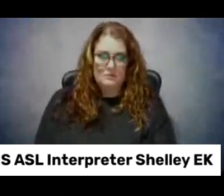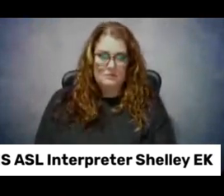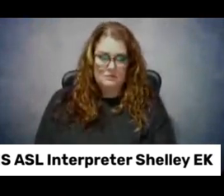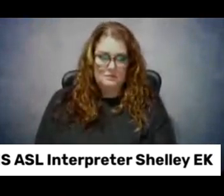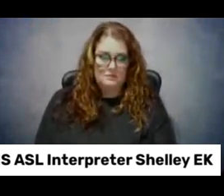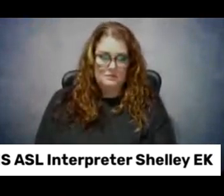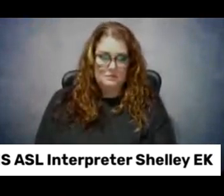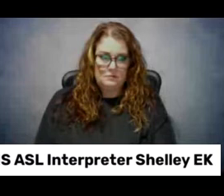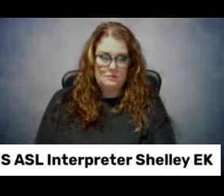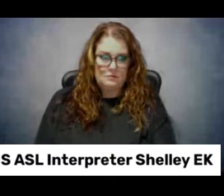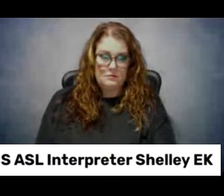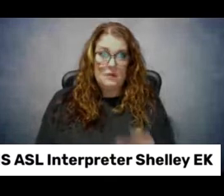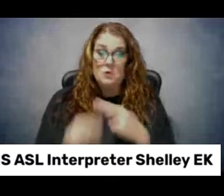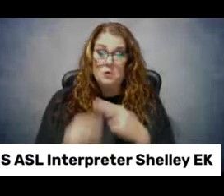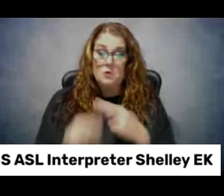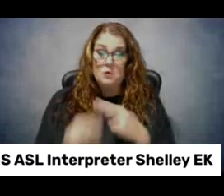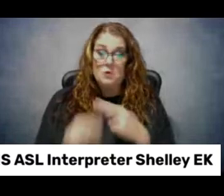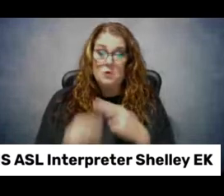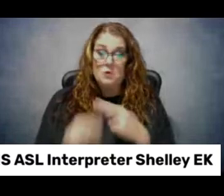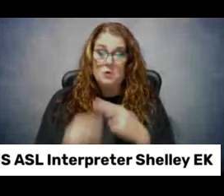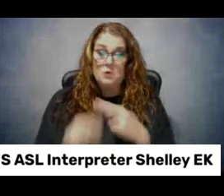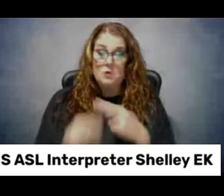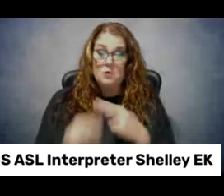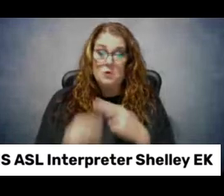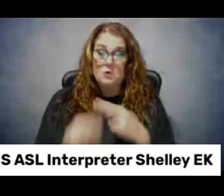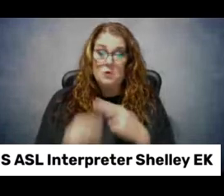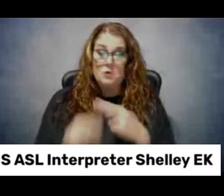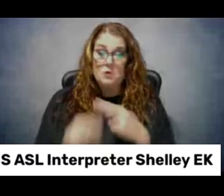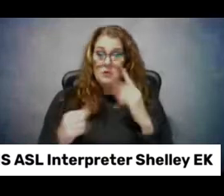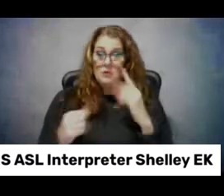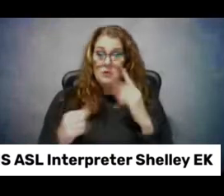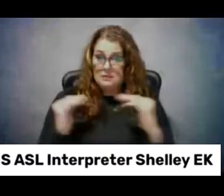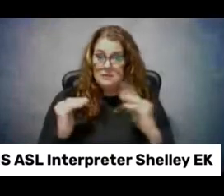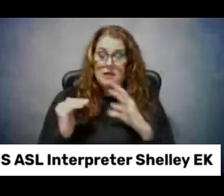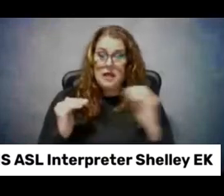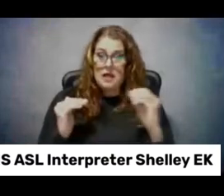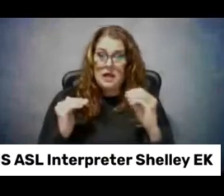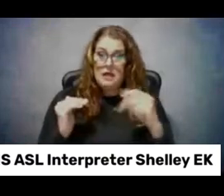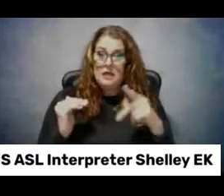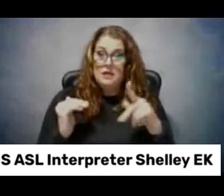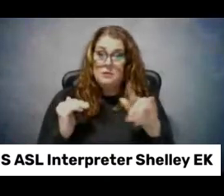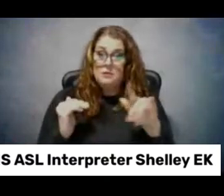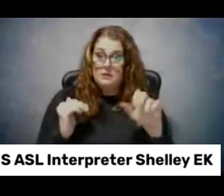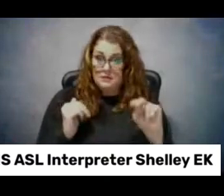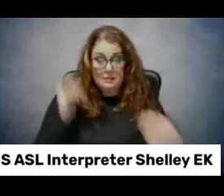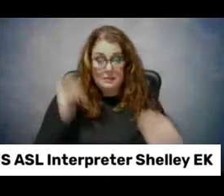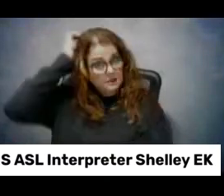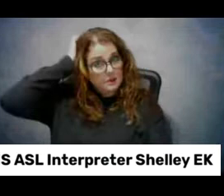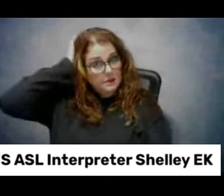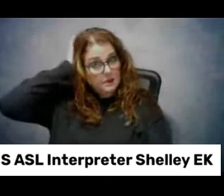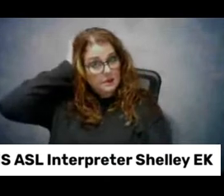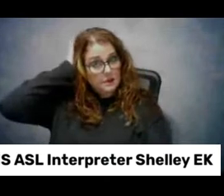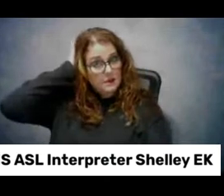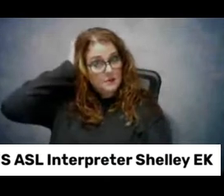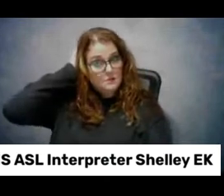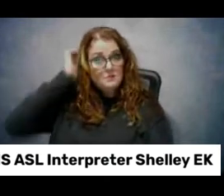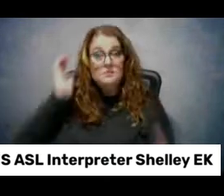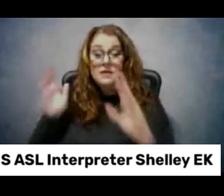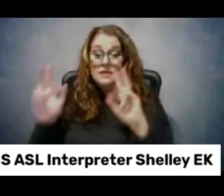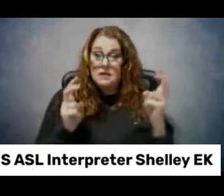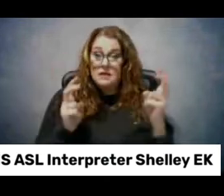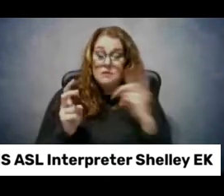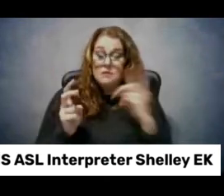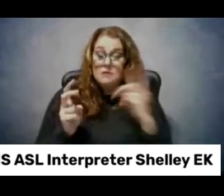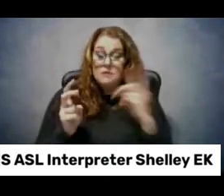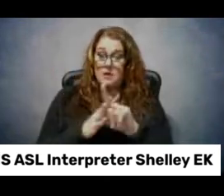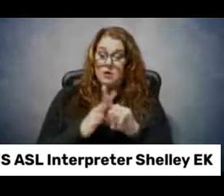about environmental health and justice in Pilsen, where this was a theme that appeared in many